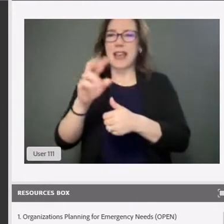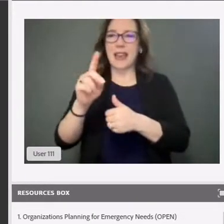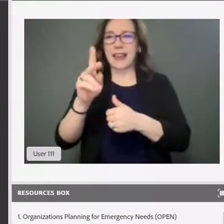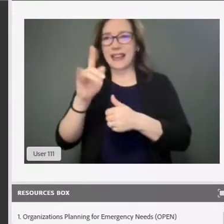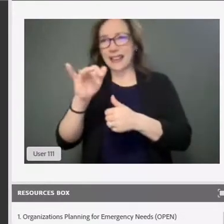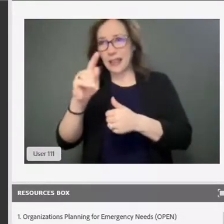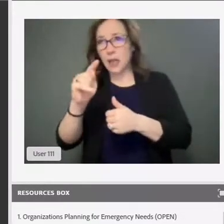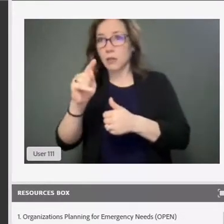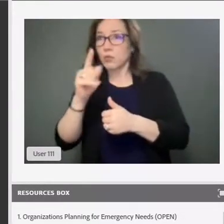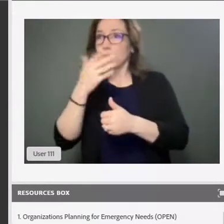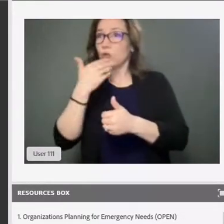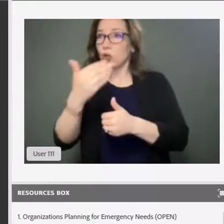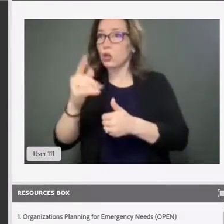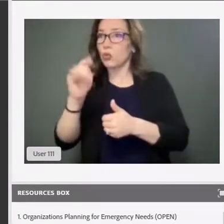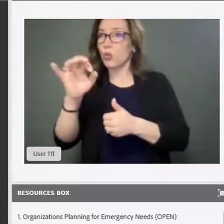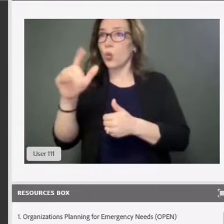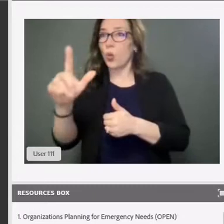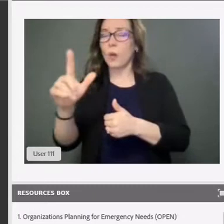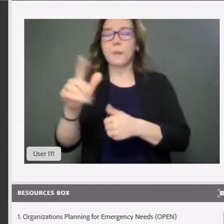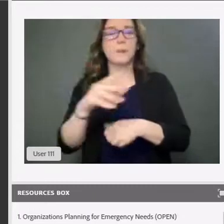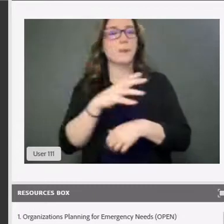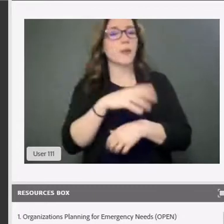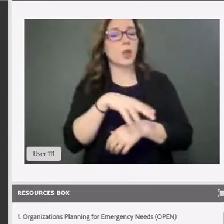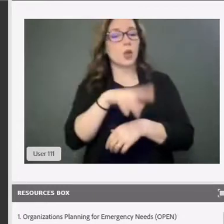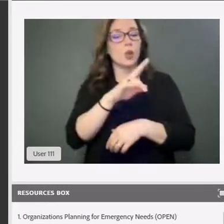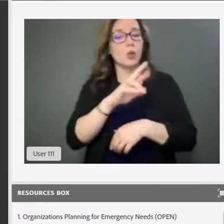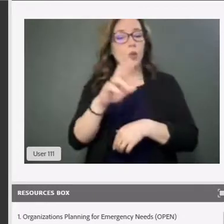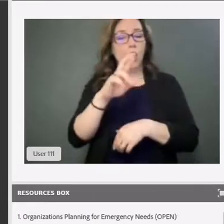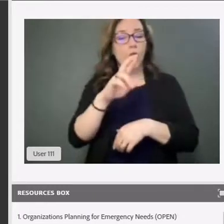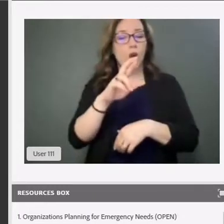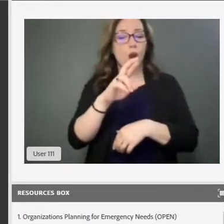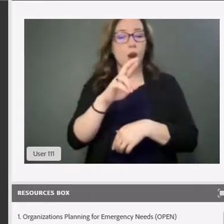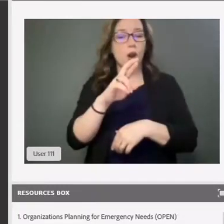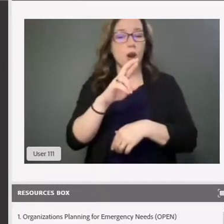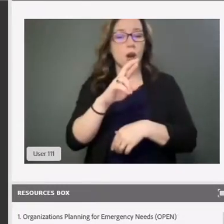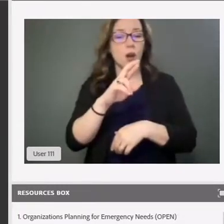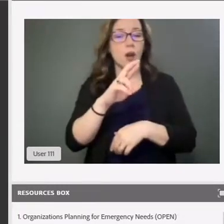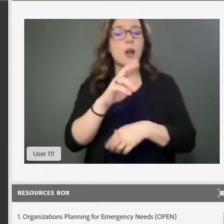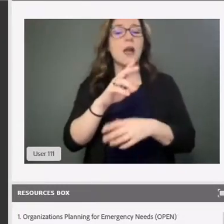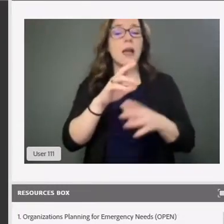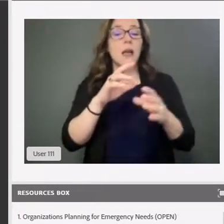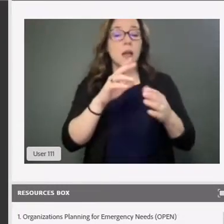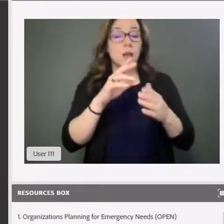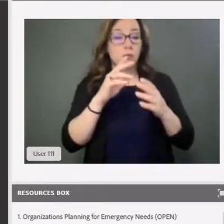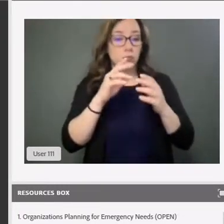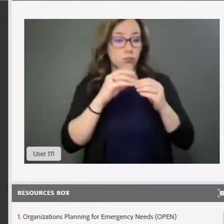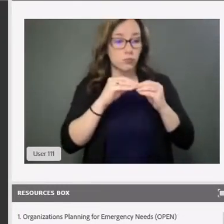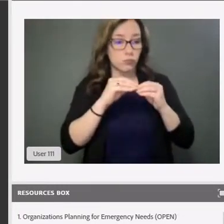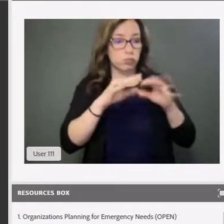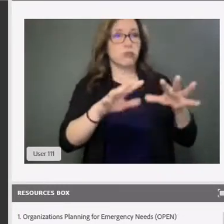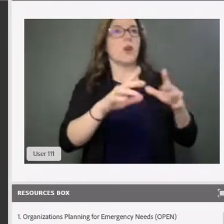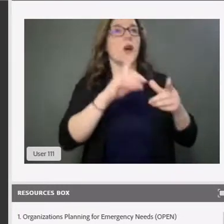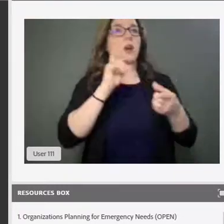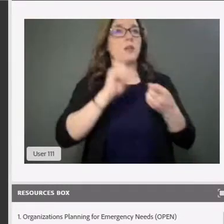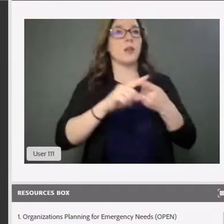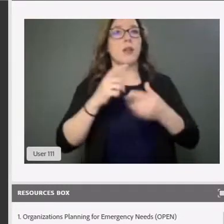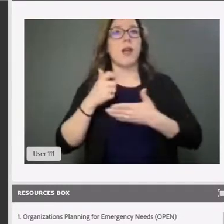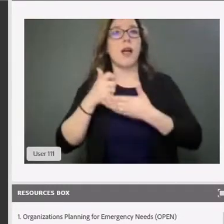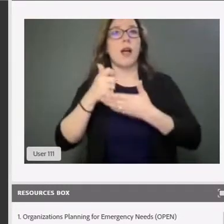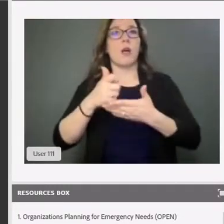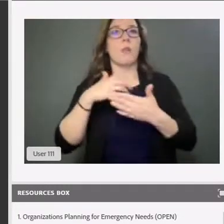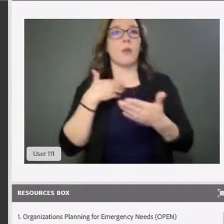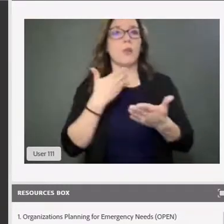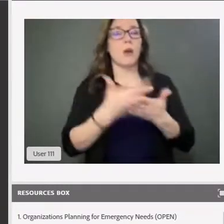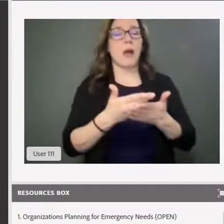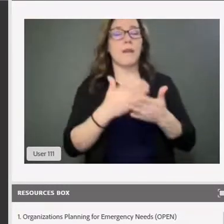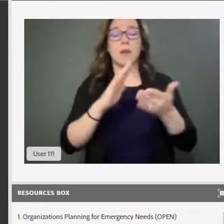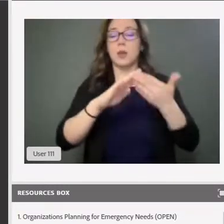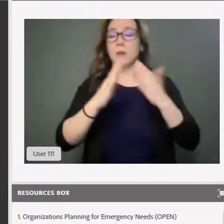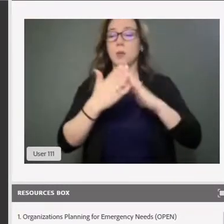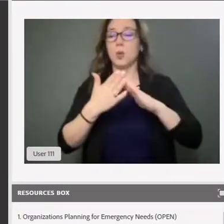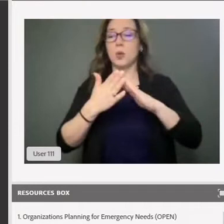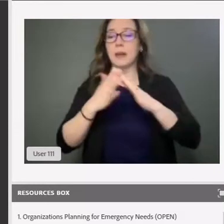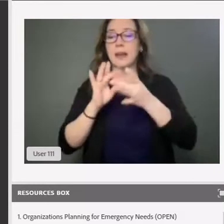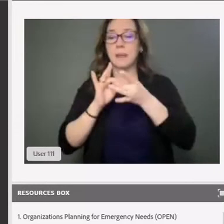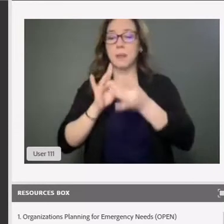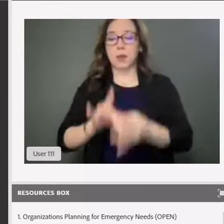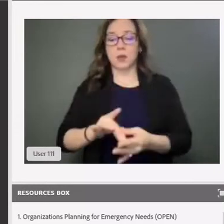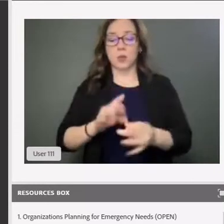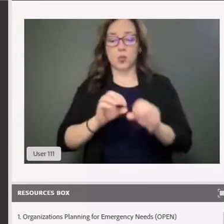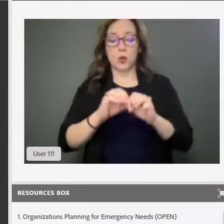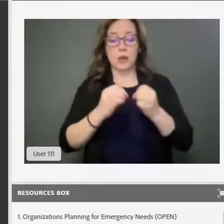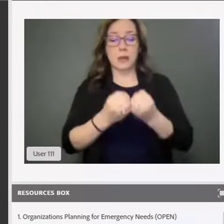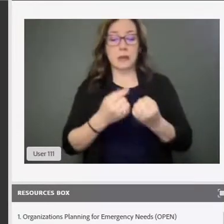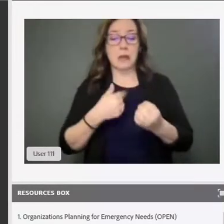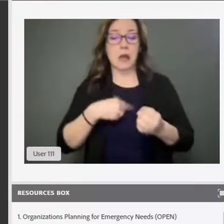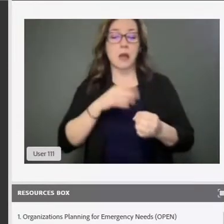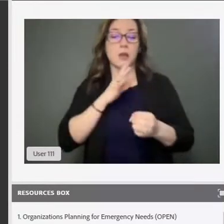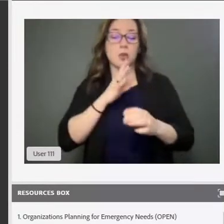Other options are to execute the You Are the Help Until the Help Arrives workshops in concert with some of those community-based organizations I talked about earlier. You